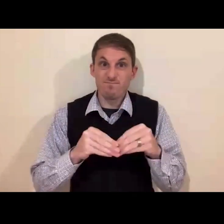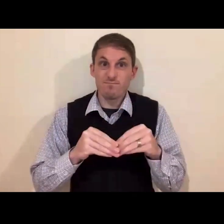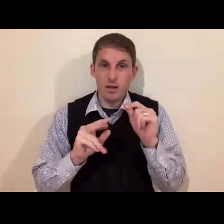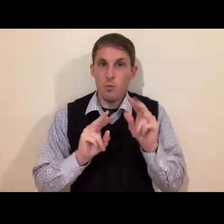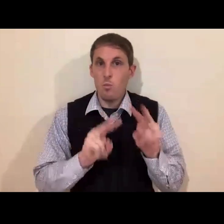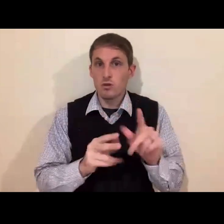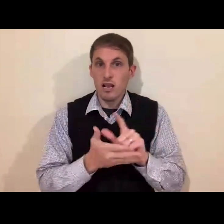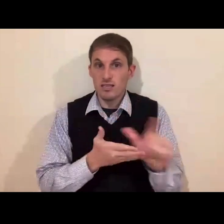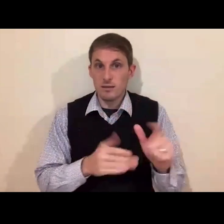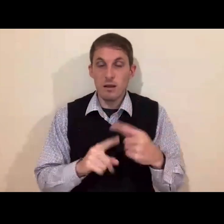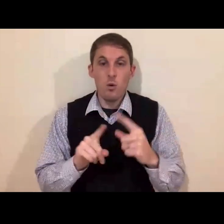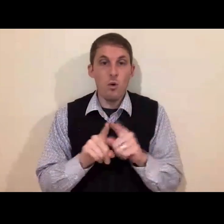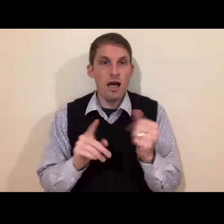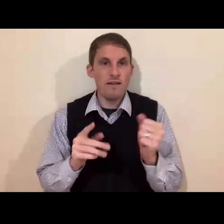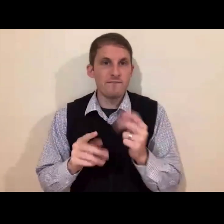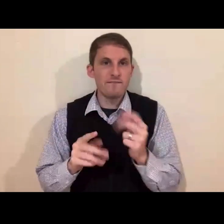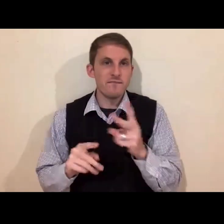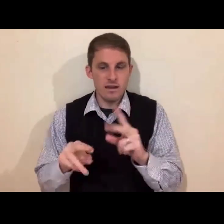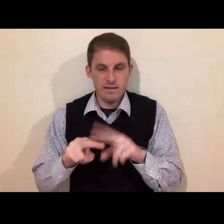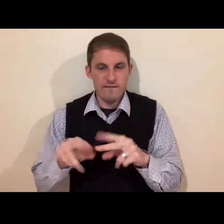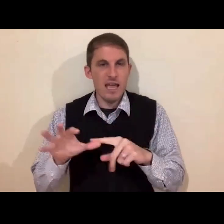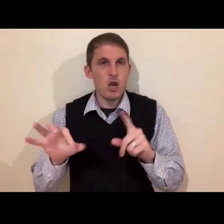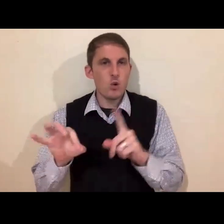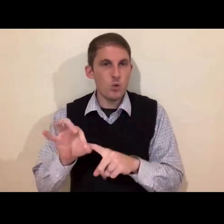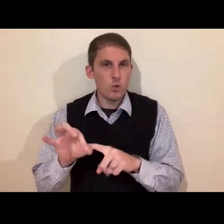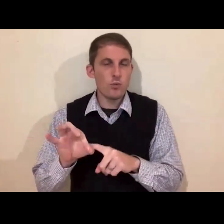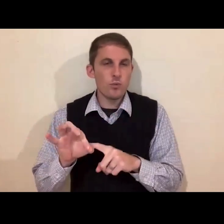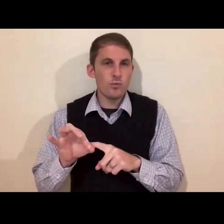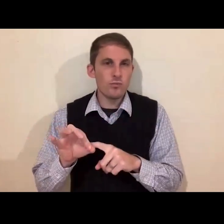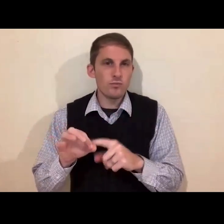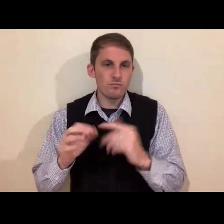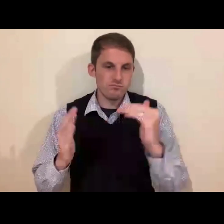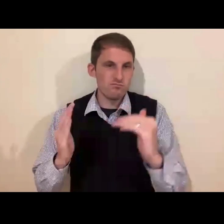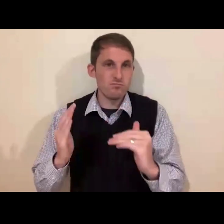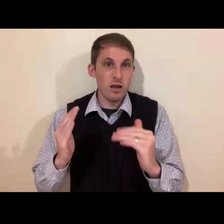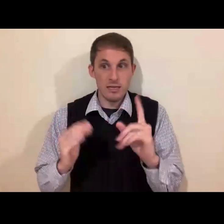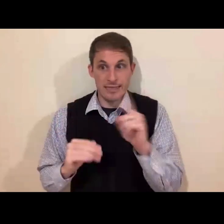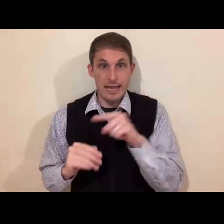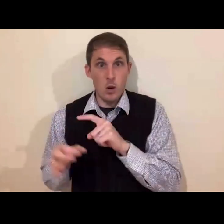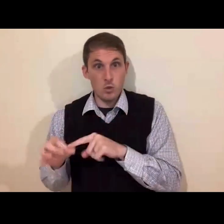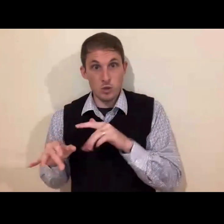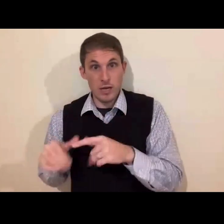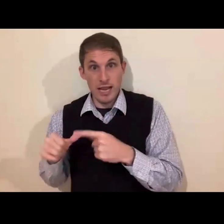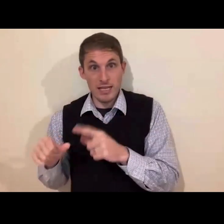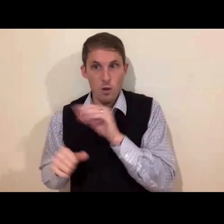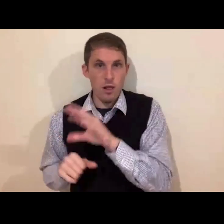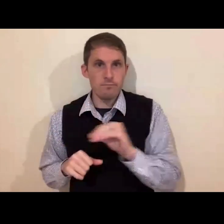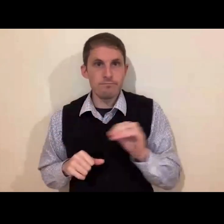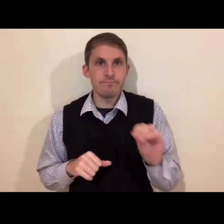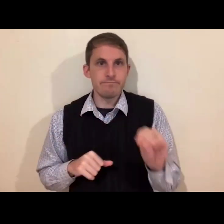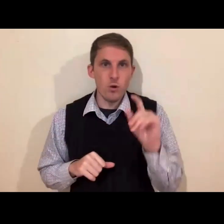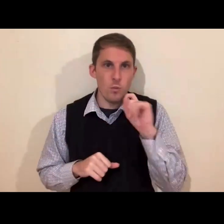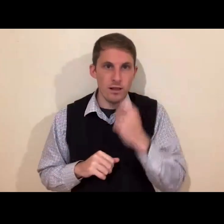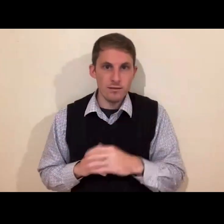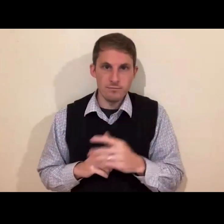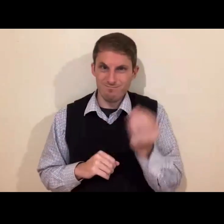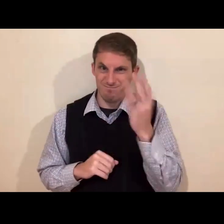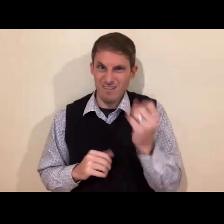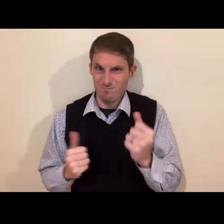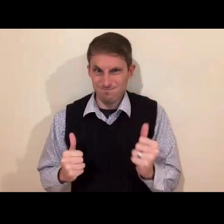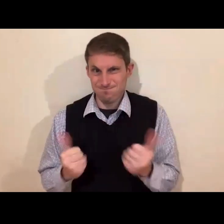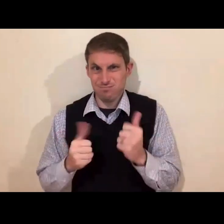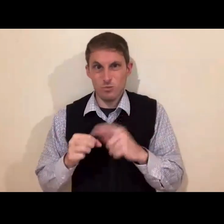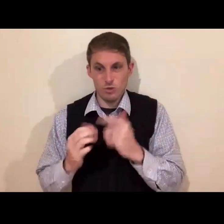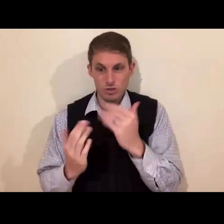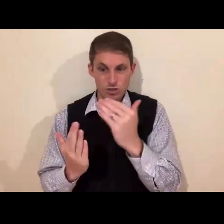some frequently asked questions around common questions that were asked today. I do want to note there was a fair few questions